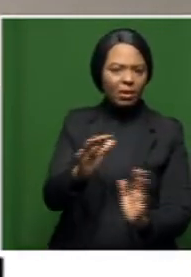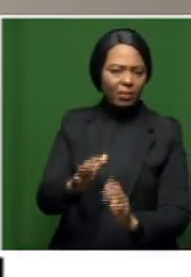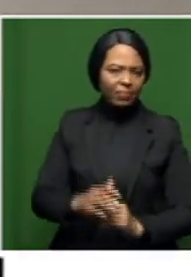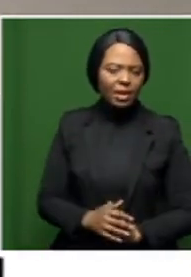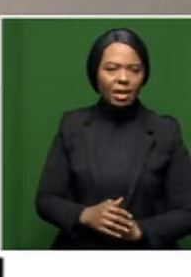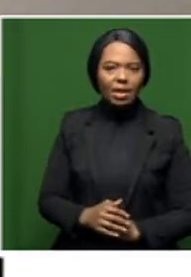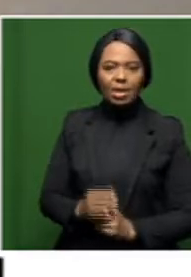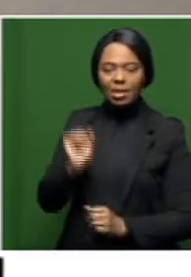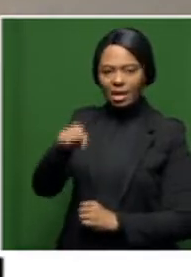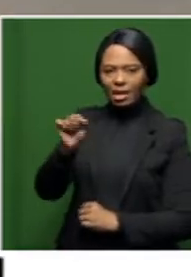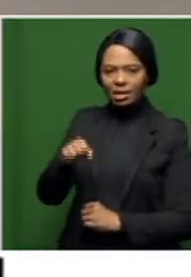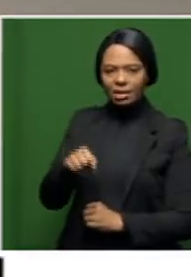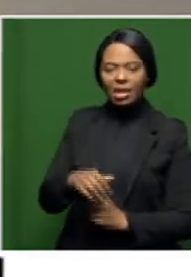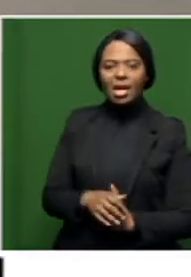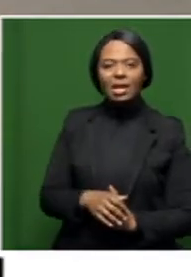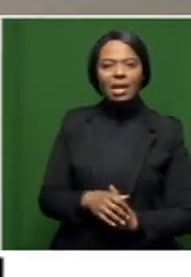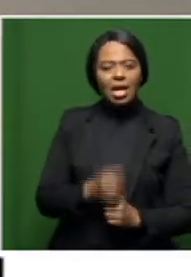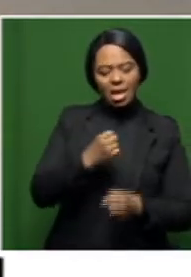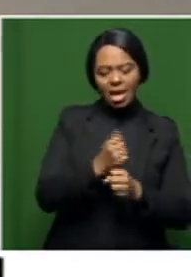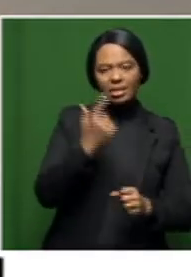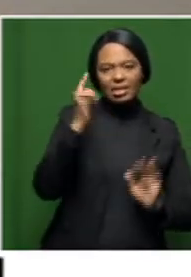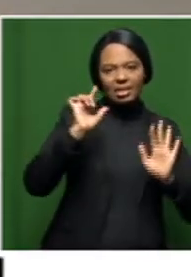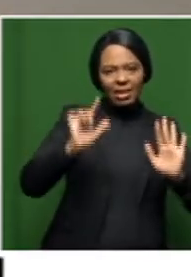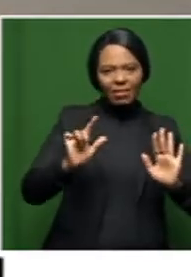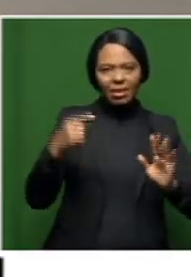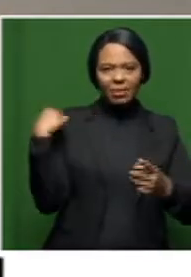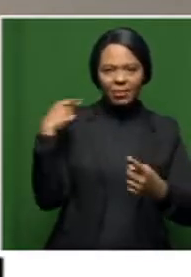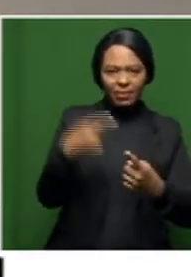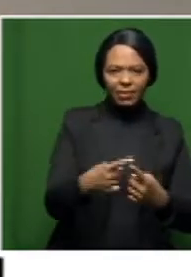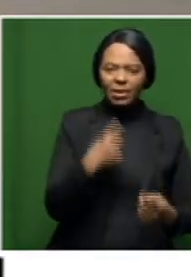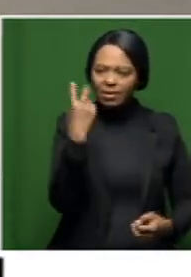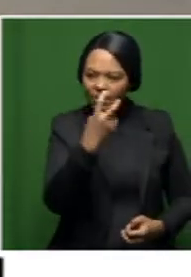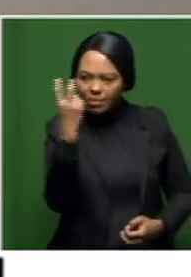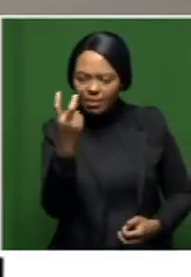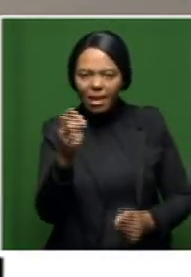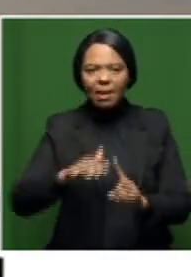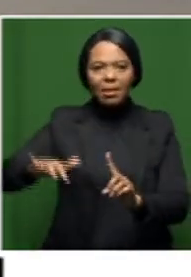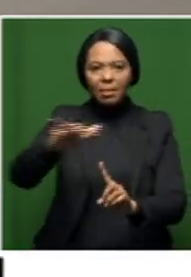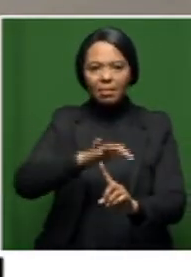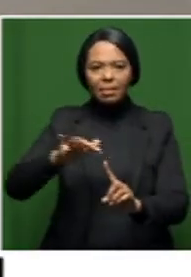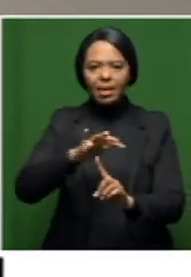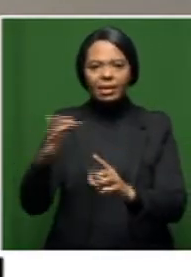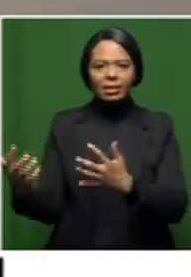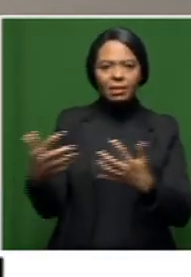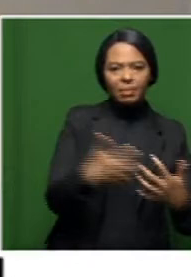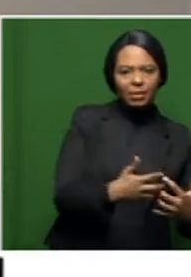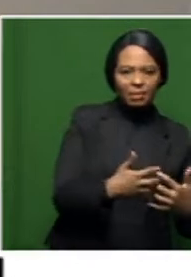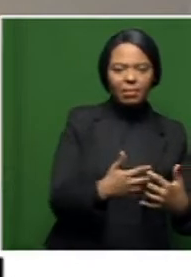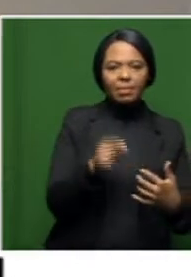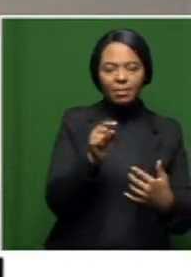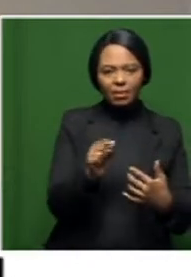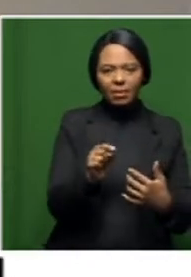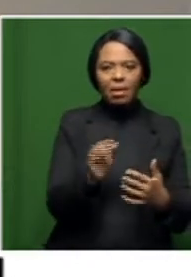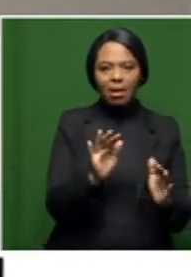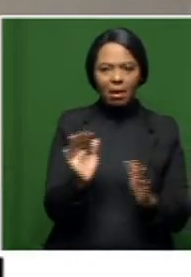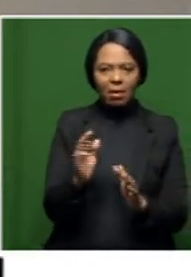Several years ago, we were researching, looking for a site, a place for founding JCAF. And one